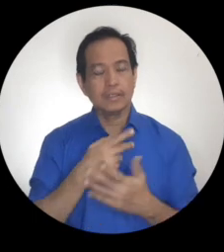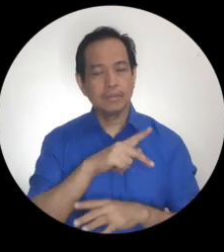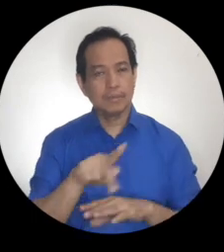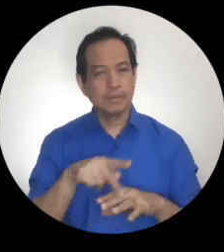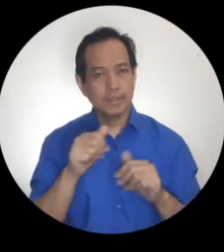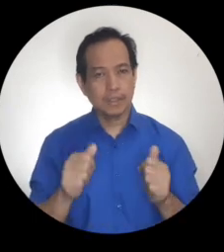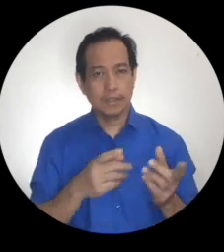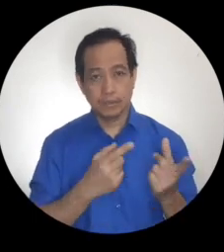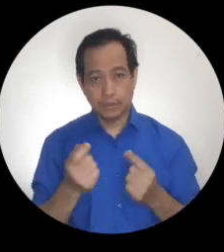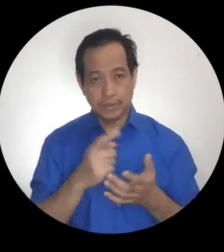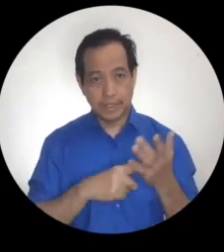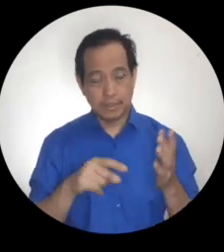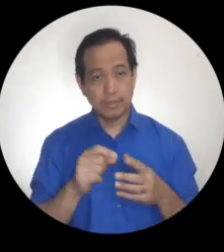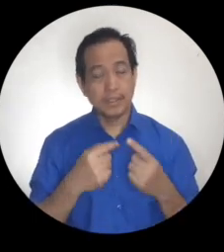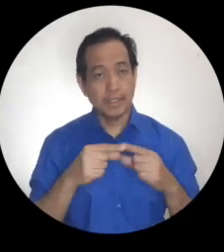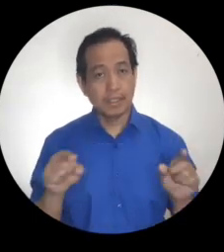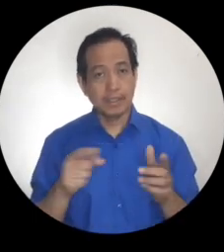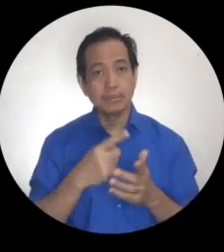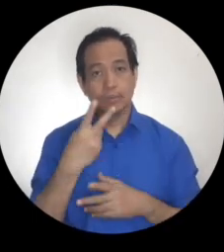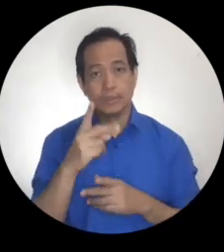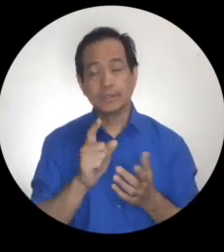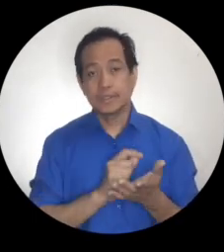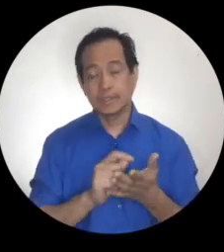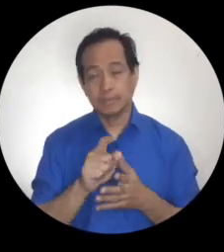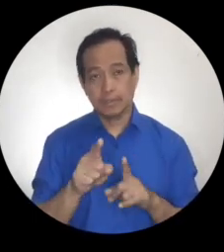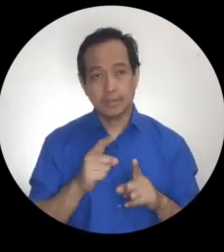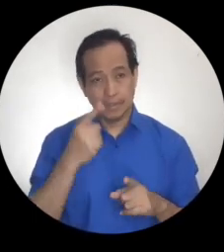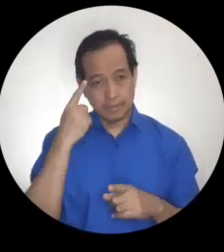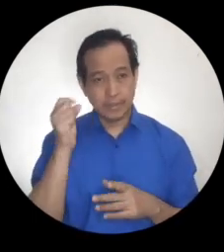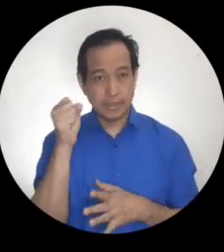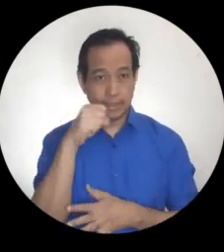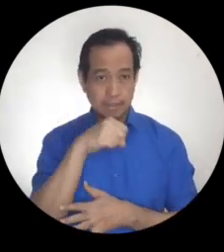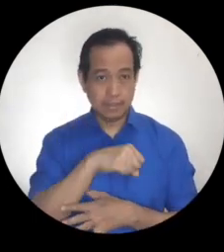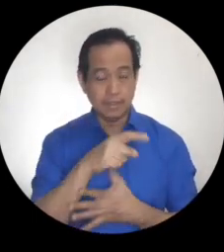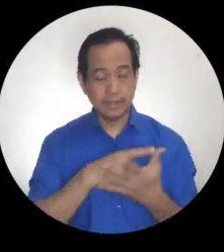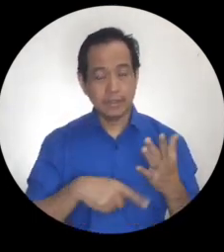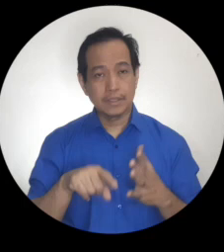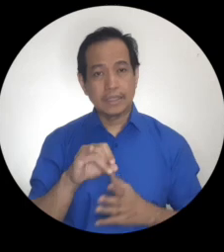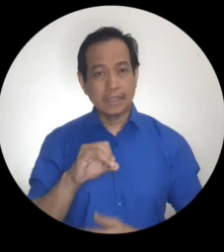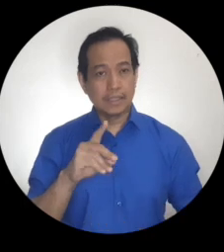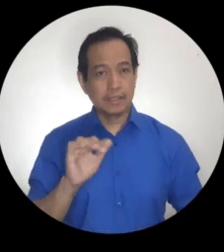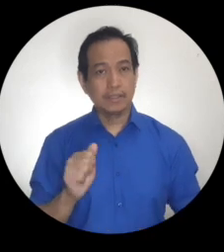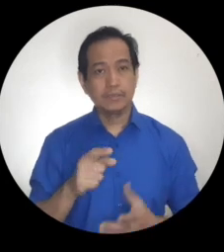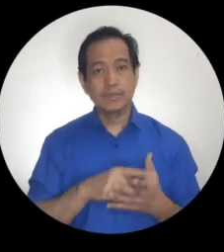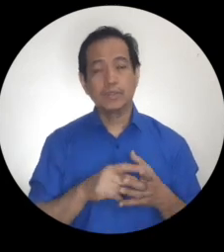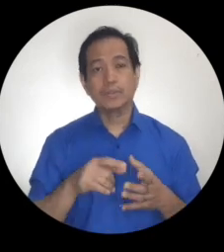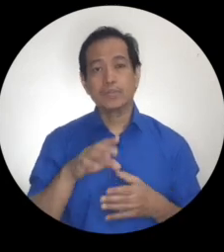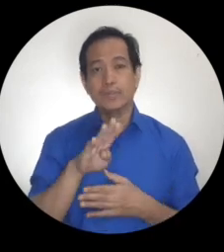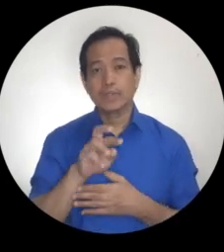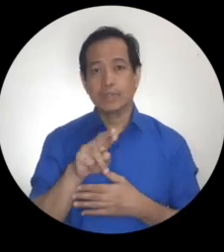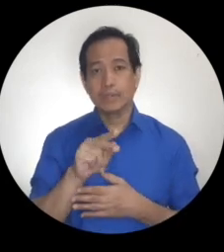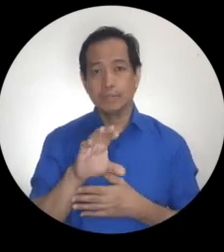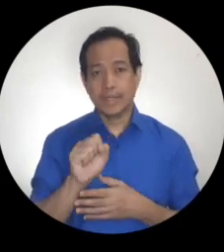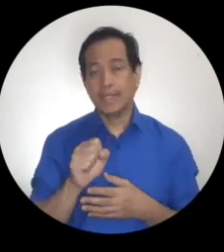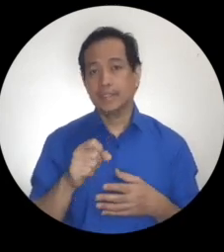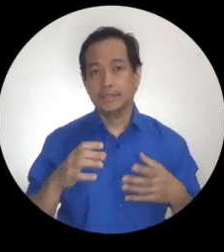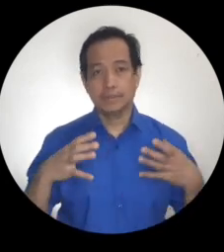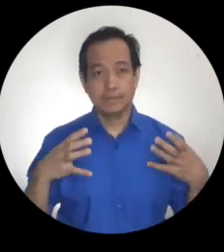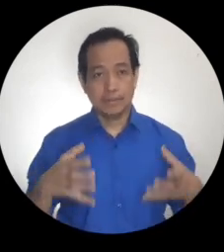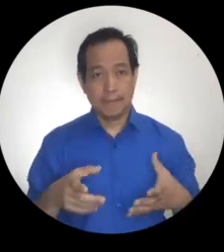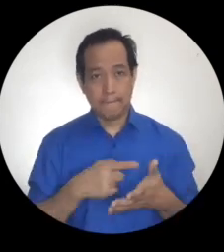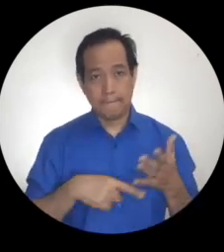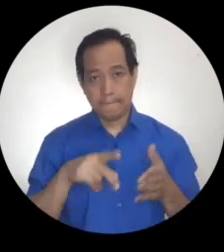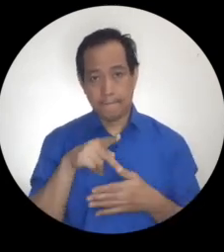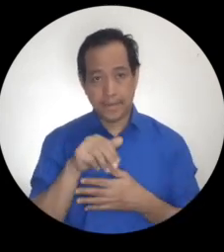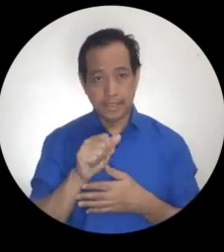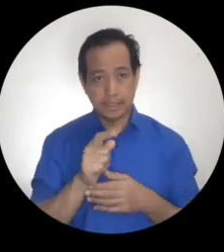around the Philippines who can do that. But in general, dalawa lang ang treatment kasi for scoliosis eh. It's either you brace the patient,